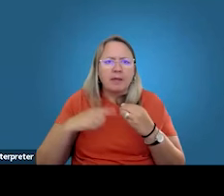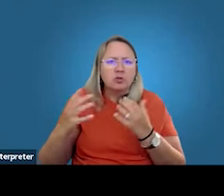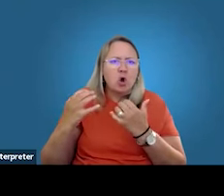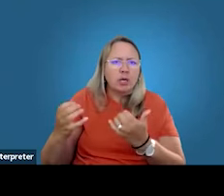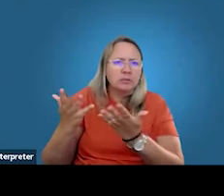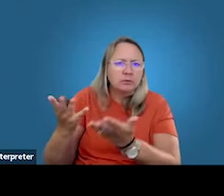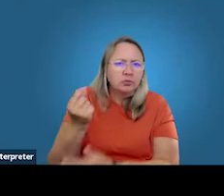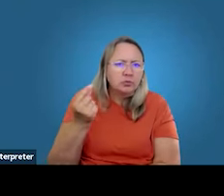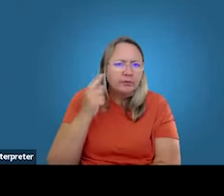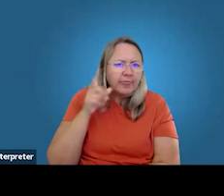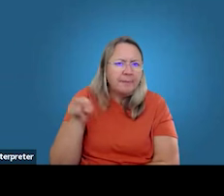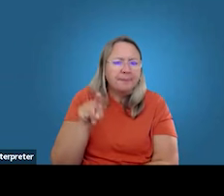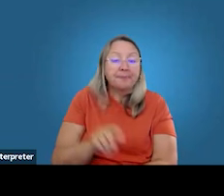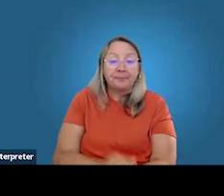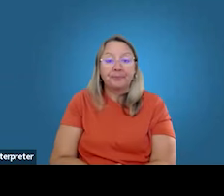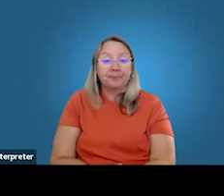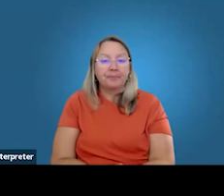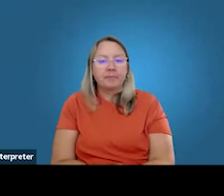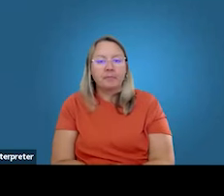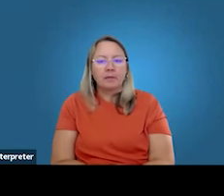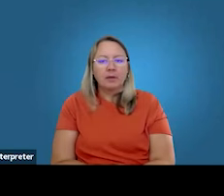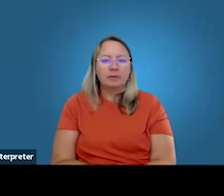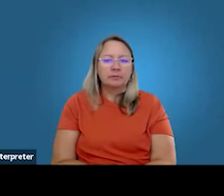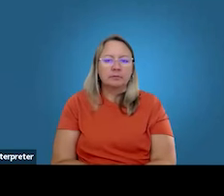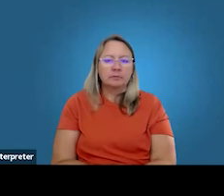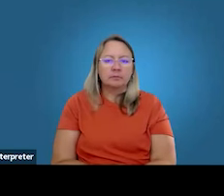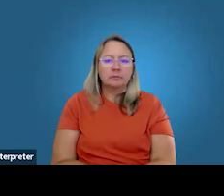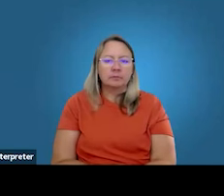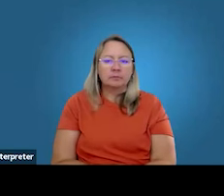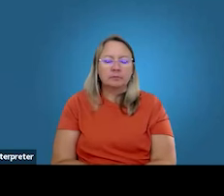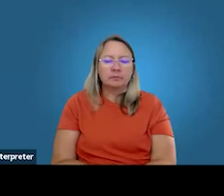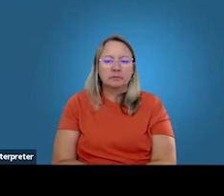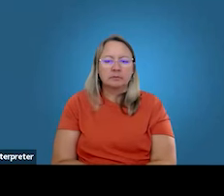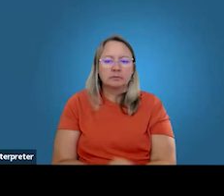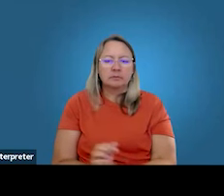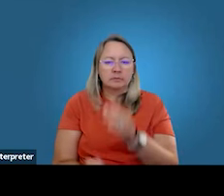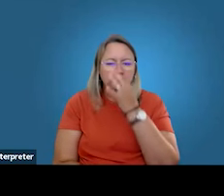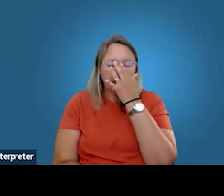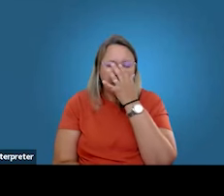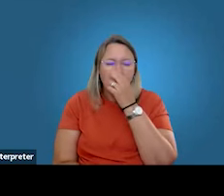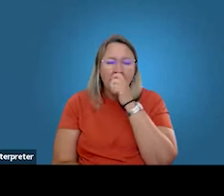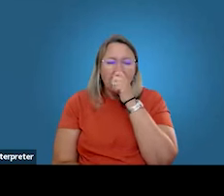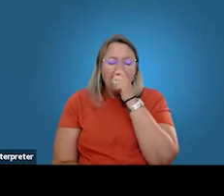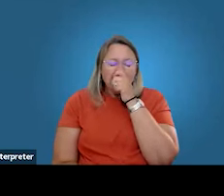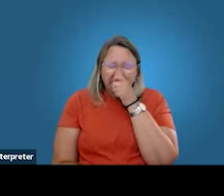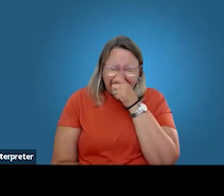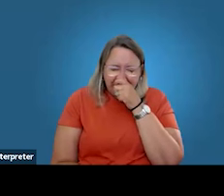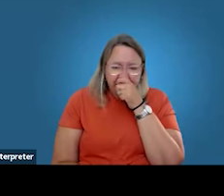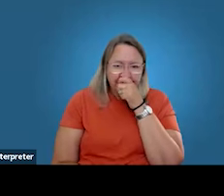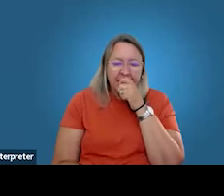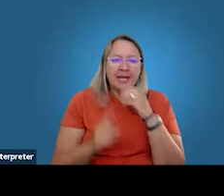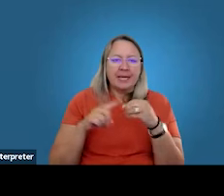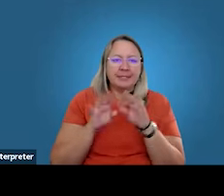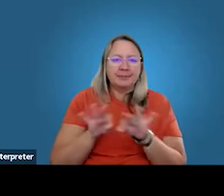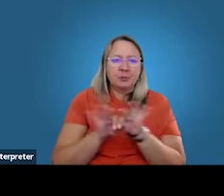got extreme weather causing continual flooding events, heat waves, massive rainfall. Remember, it has to be relevant to your organization as well. So,